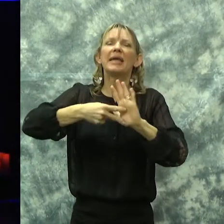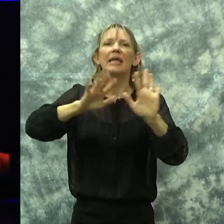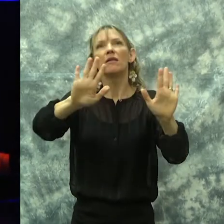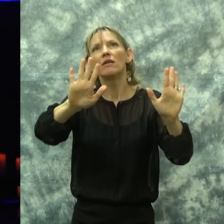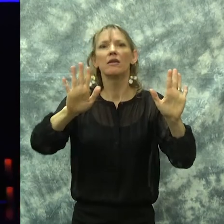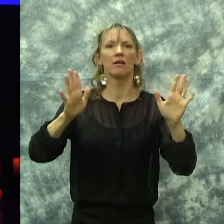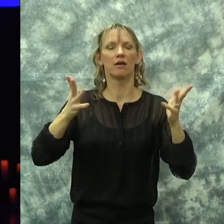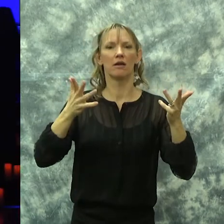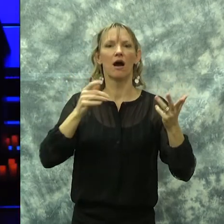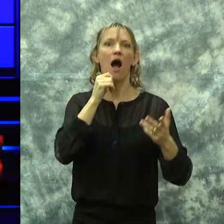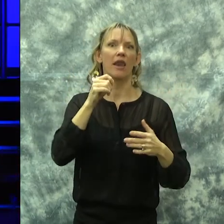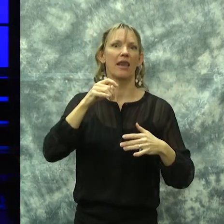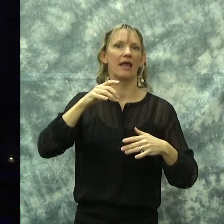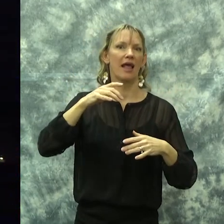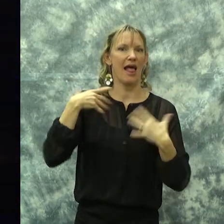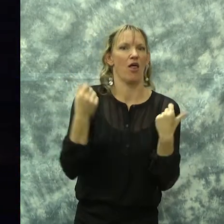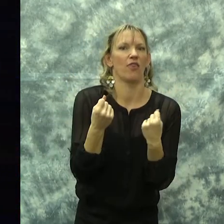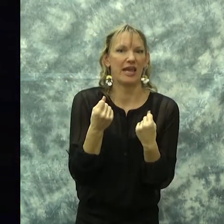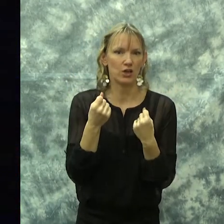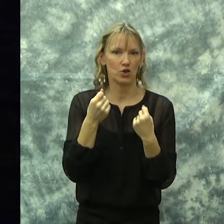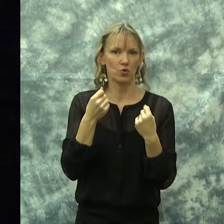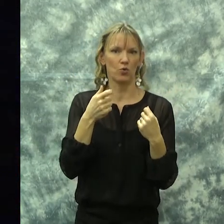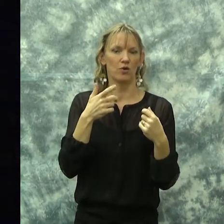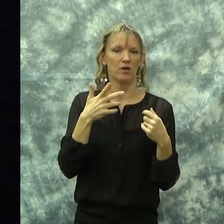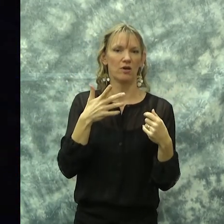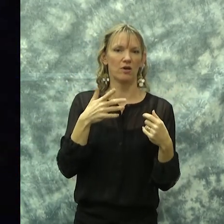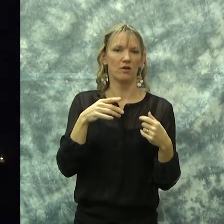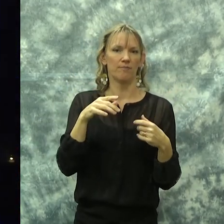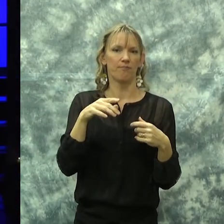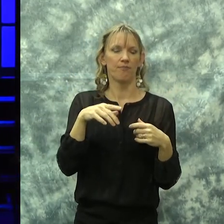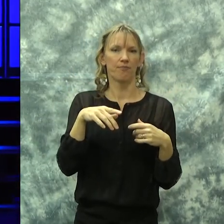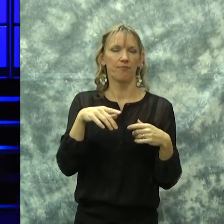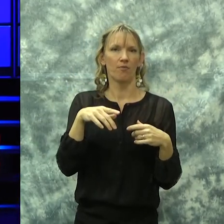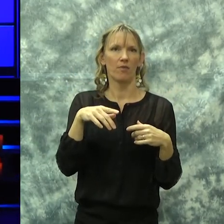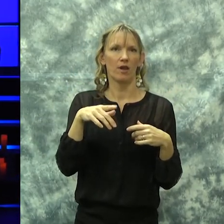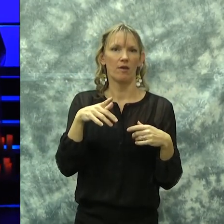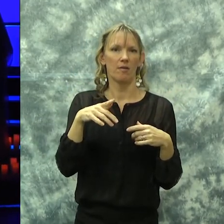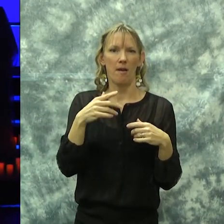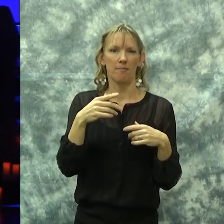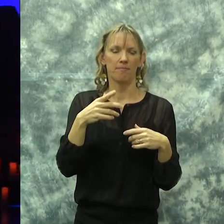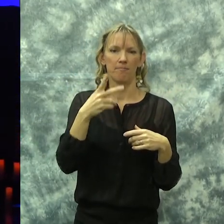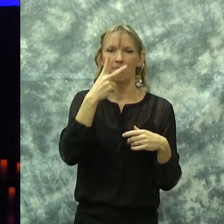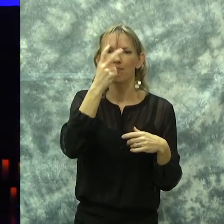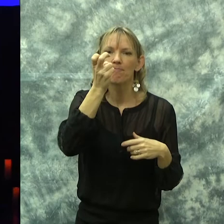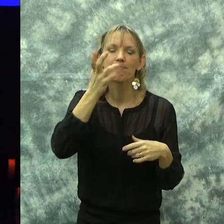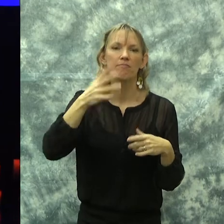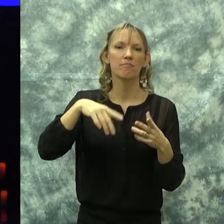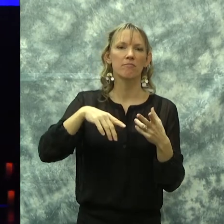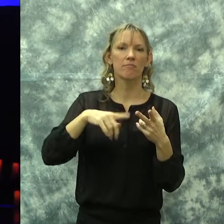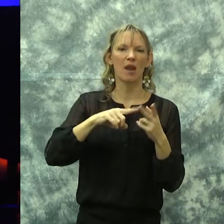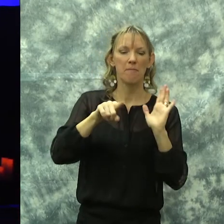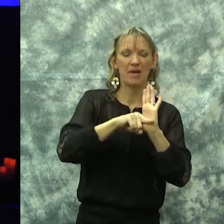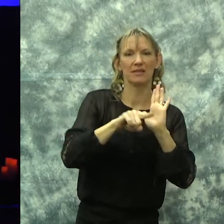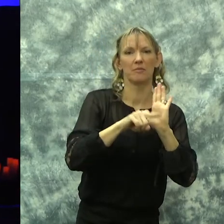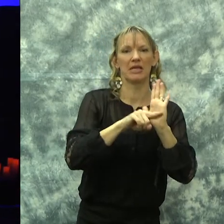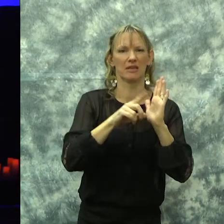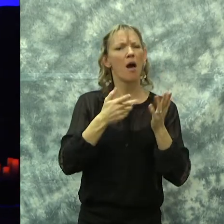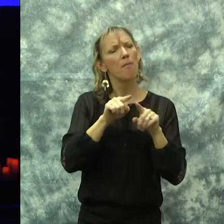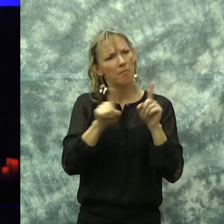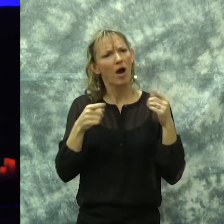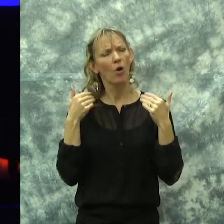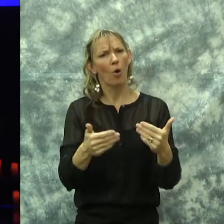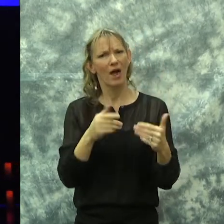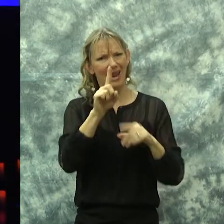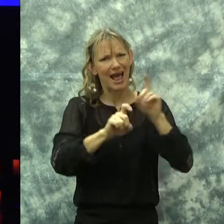it can be very unhealthy to be a contrarian, a doubter, a pessimist, but ask good questions. Someone that was influential